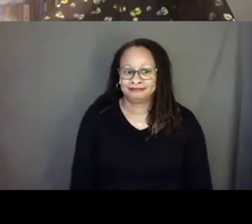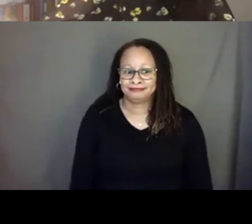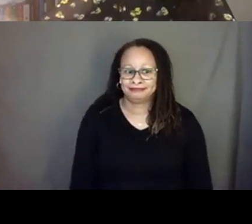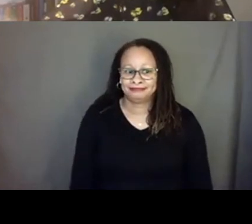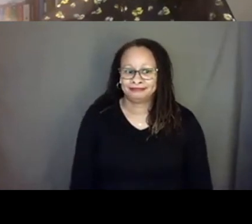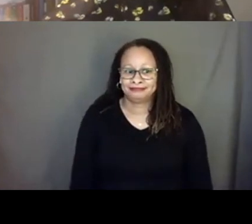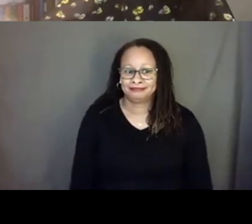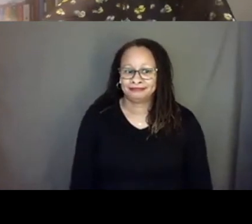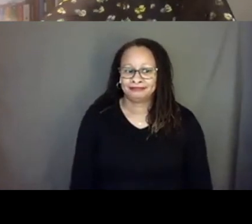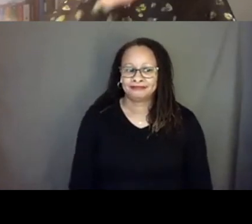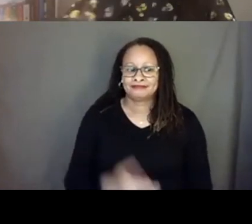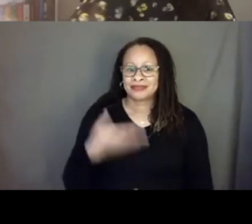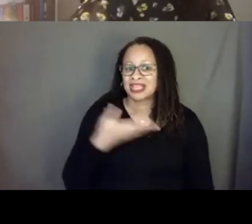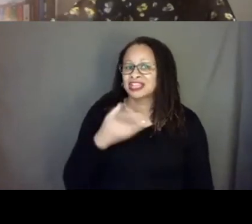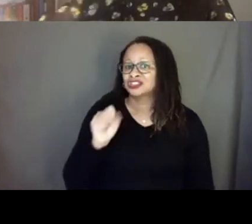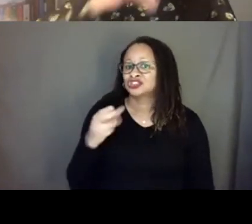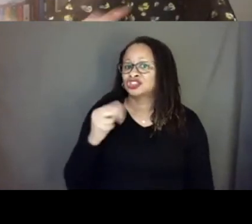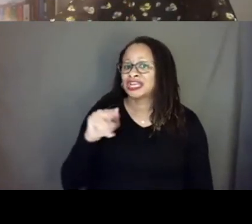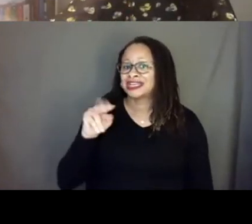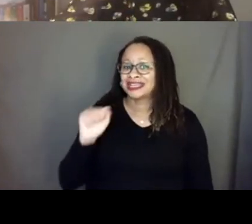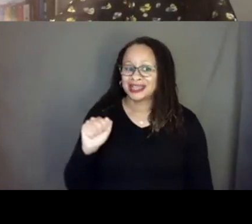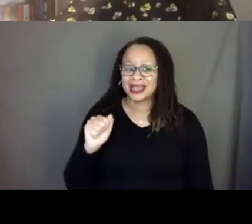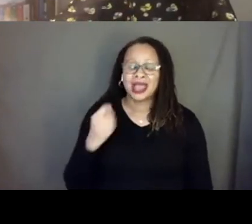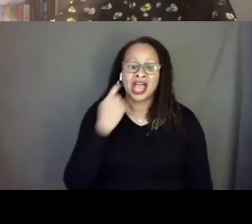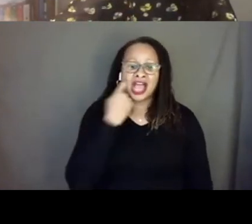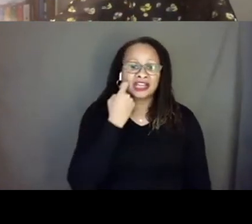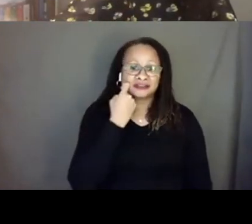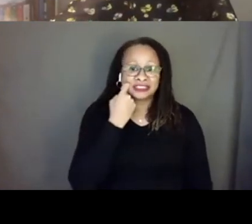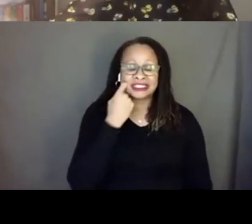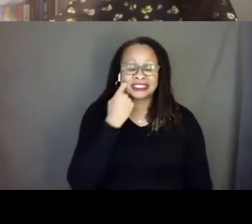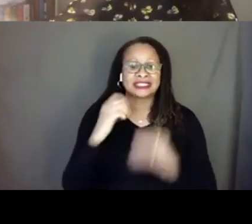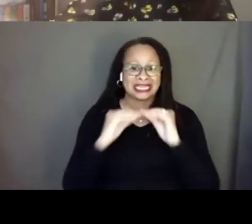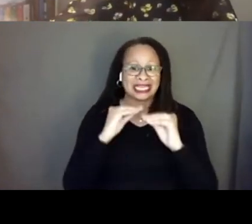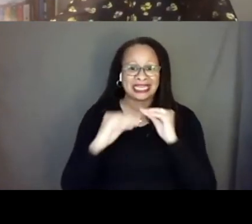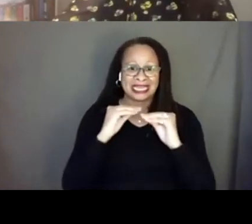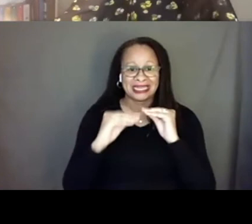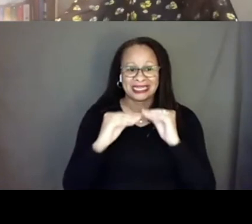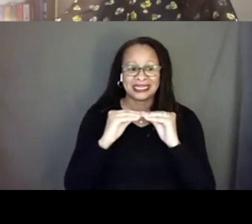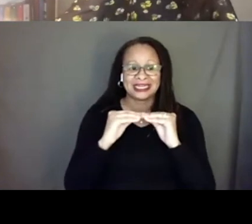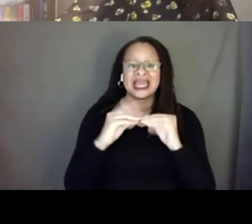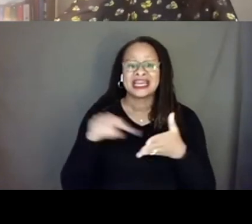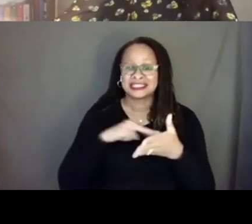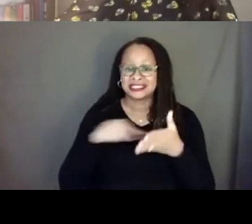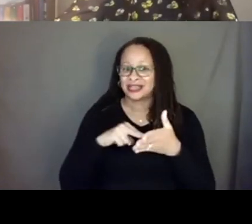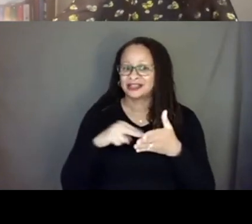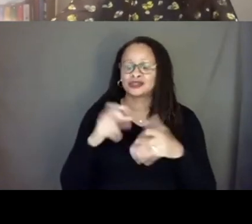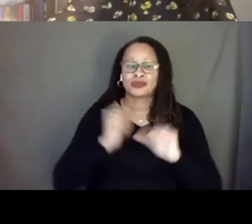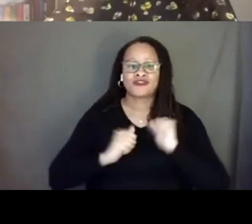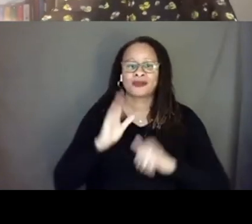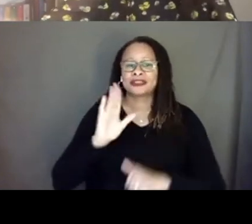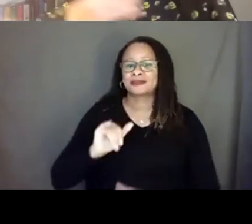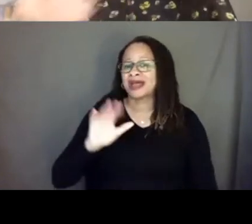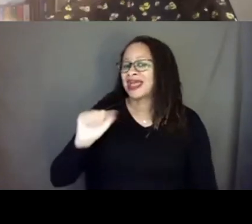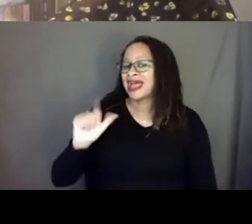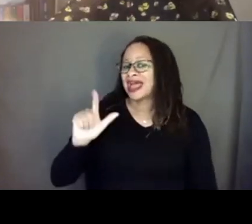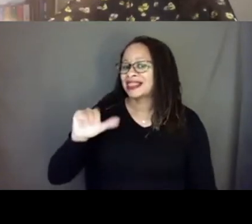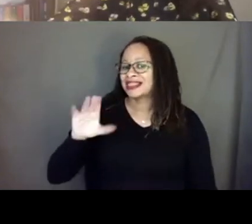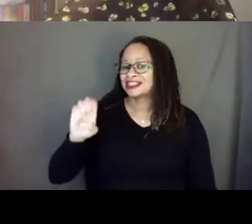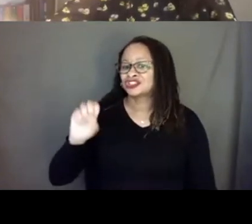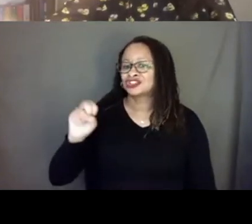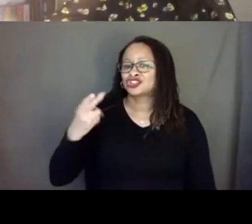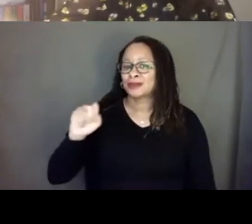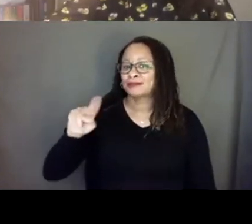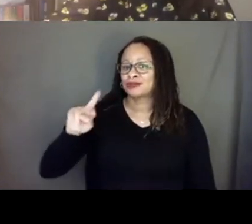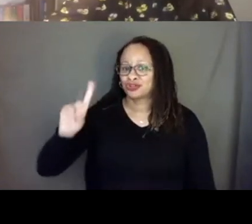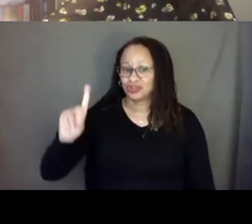So I recently edited a dance performance by Alice Shepard, and it was a completely new experience for